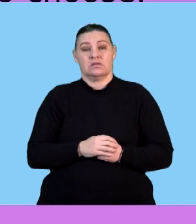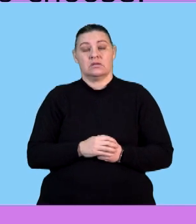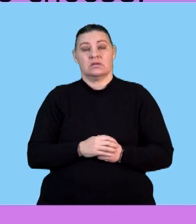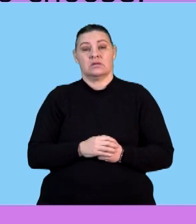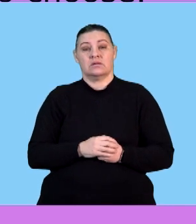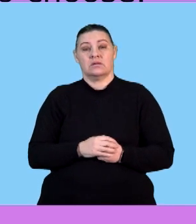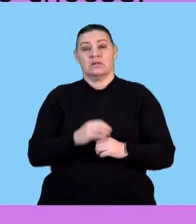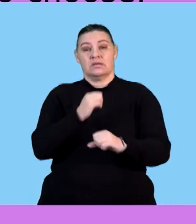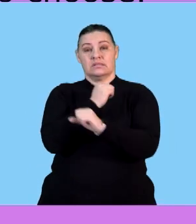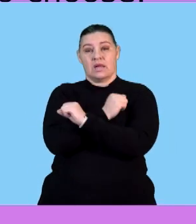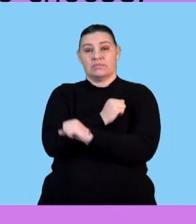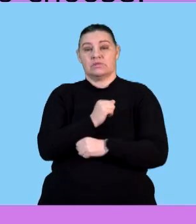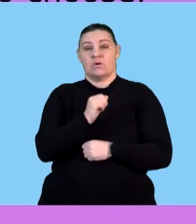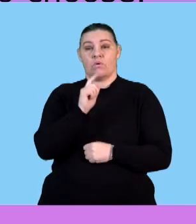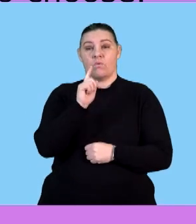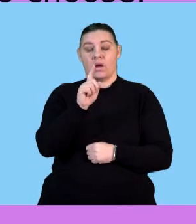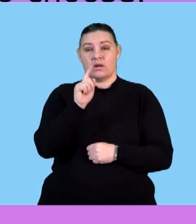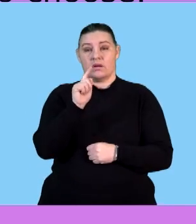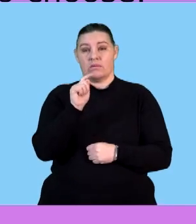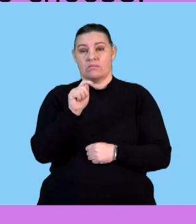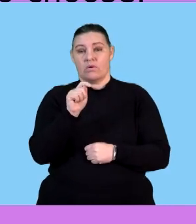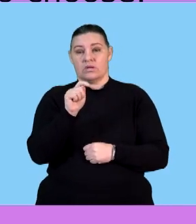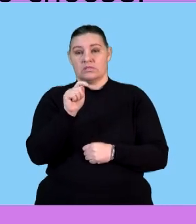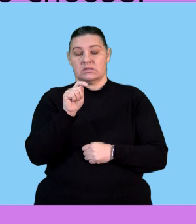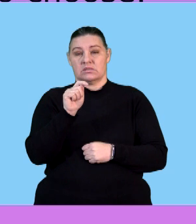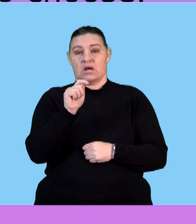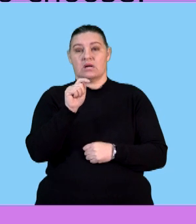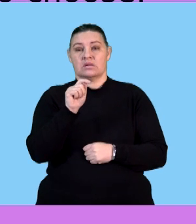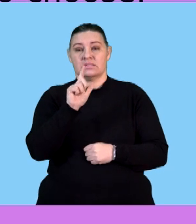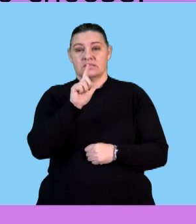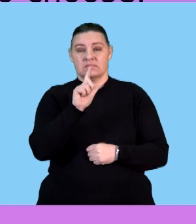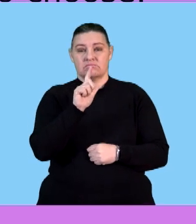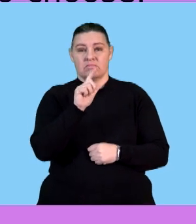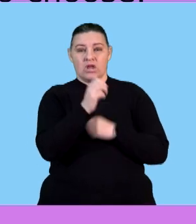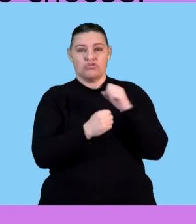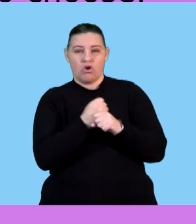8.15%, and this is for 3 years. So let's go with year 1.